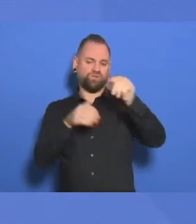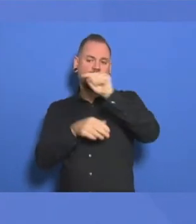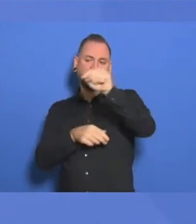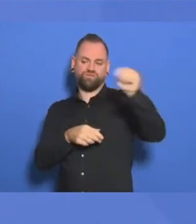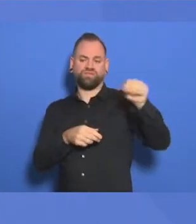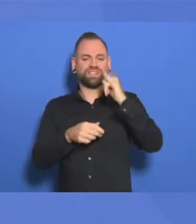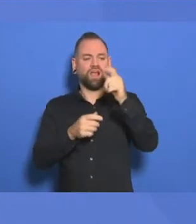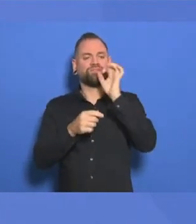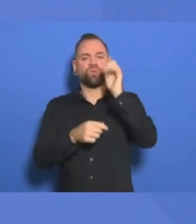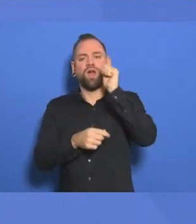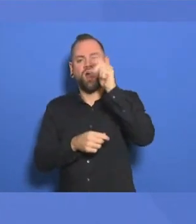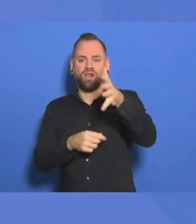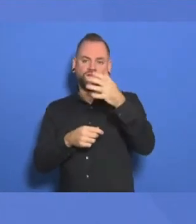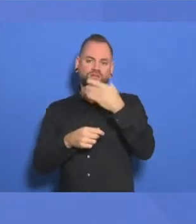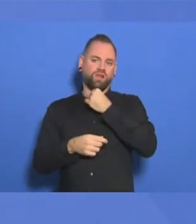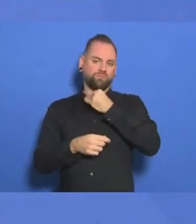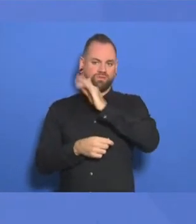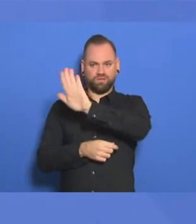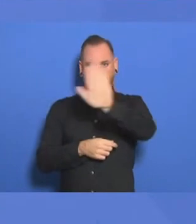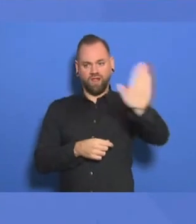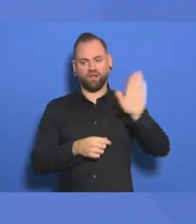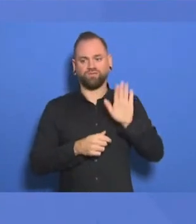fireworks before New Year's Eve.